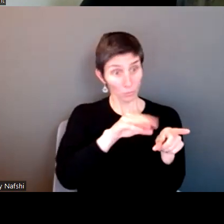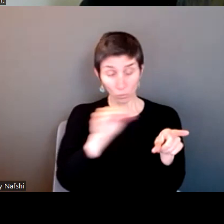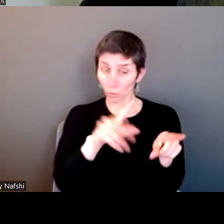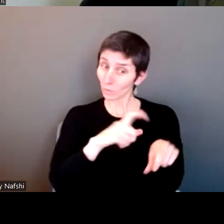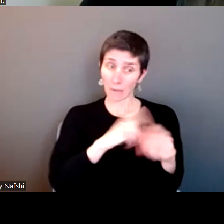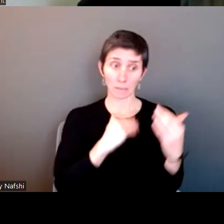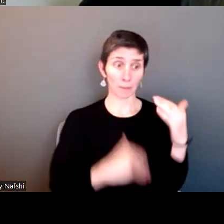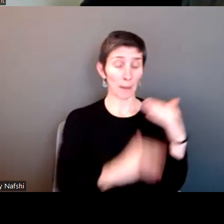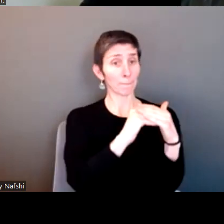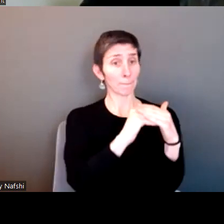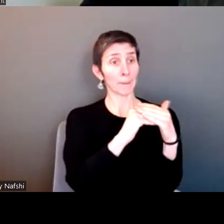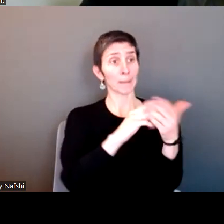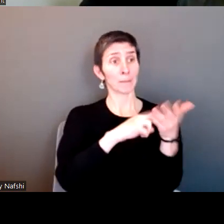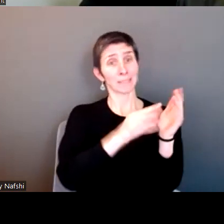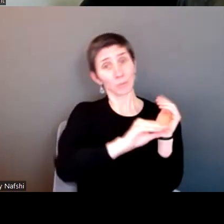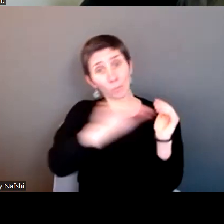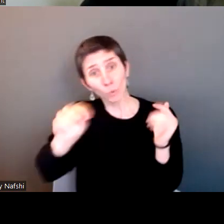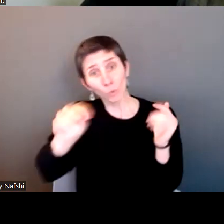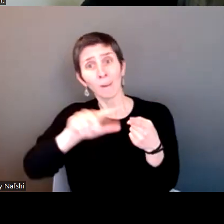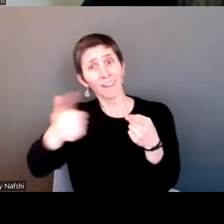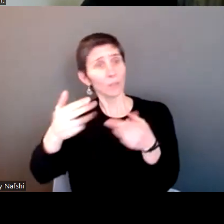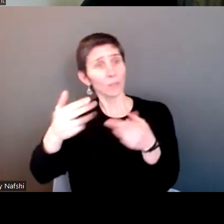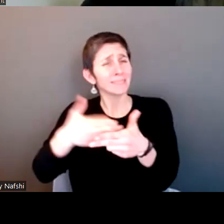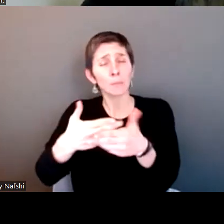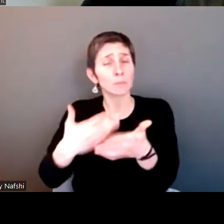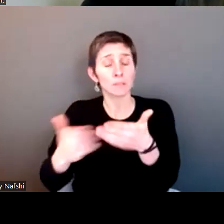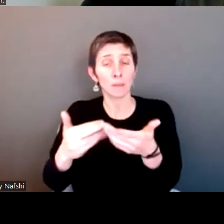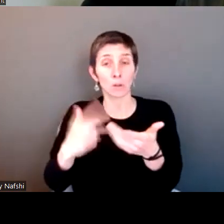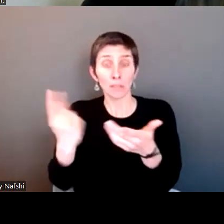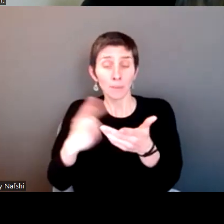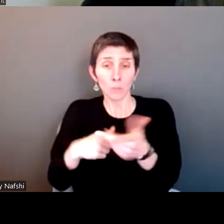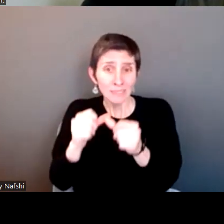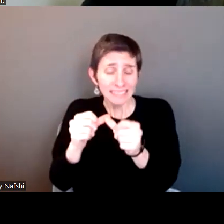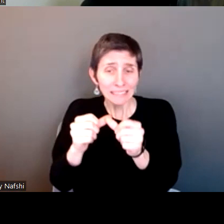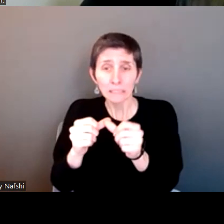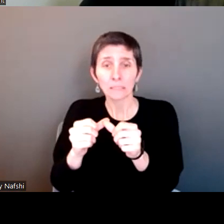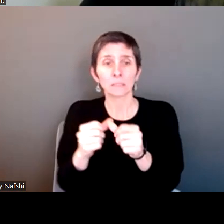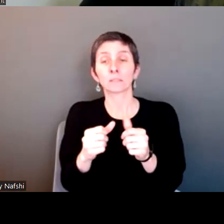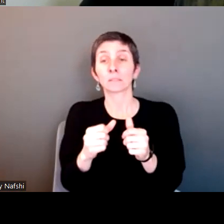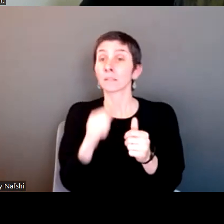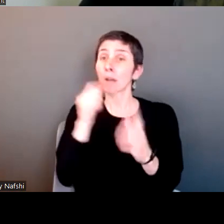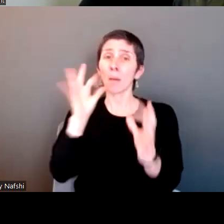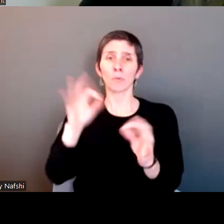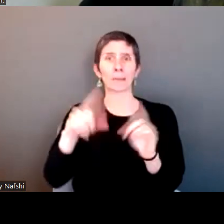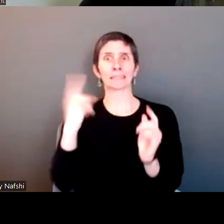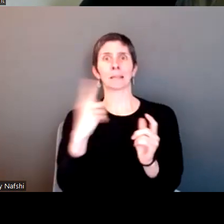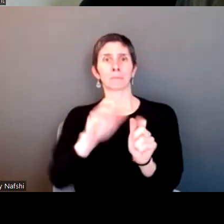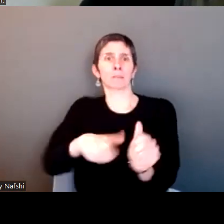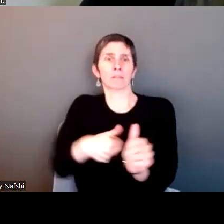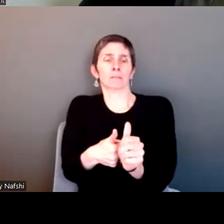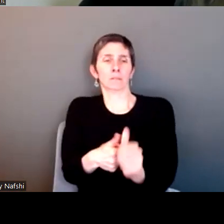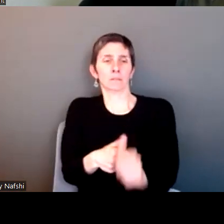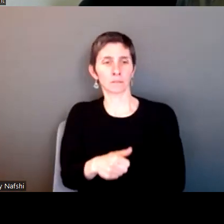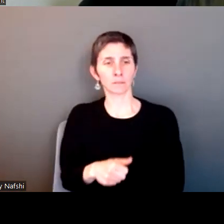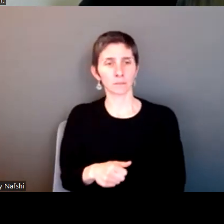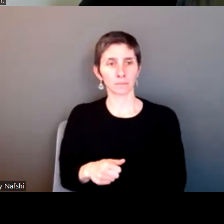if it's just something we can think of as far as some form of subsidy, even if it's not ideal. We view it as somebody who has